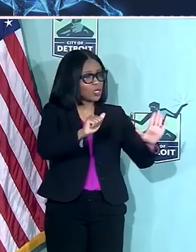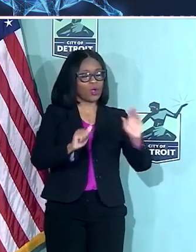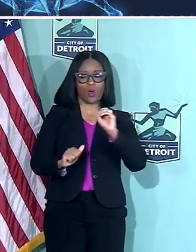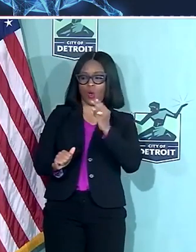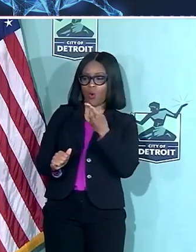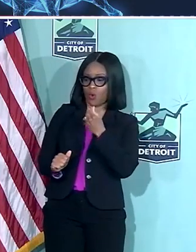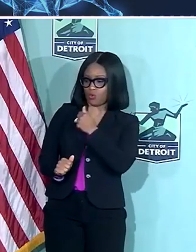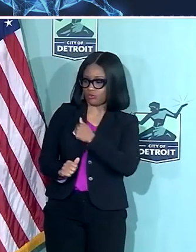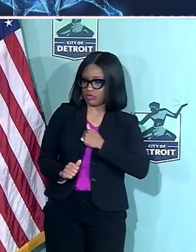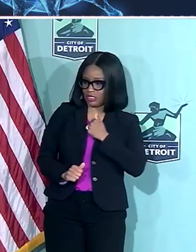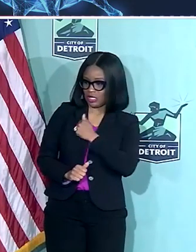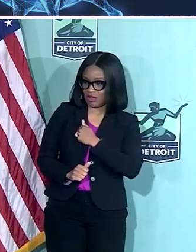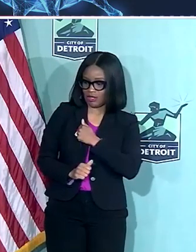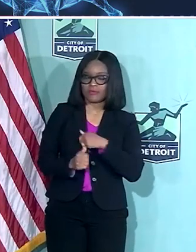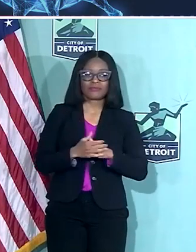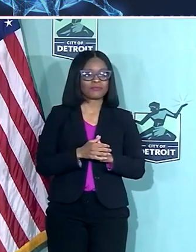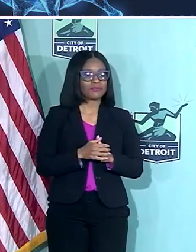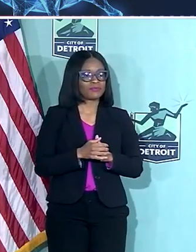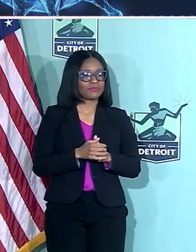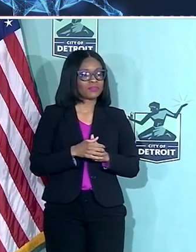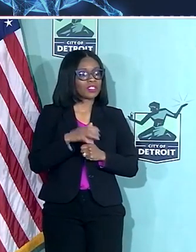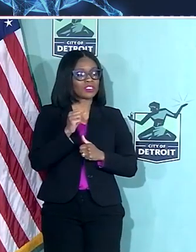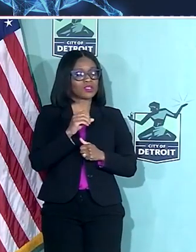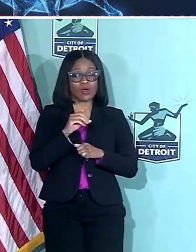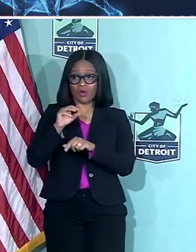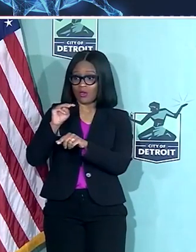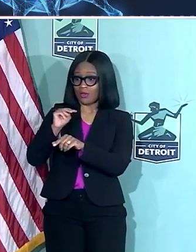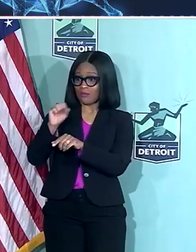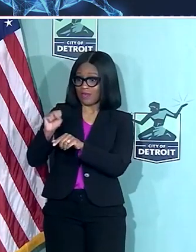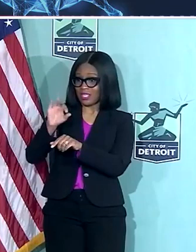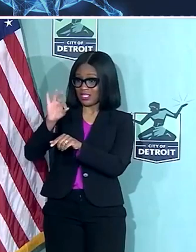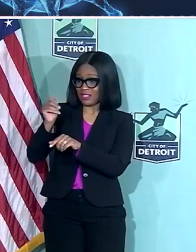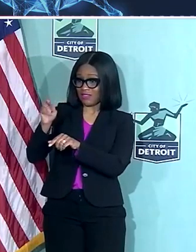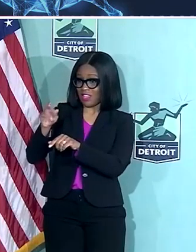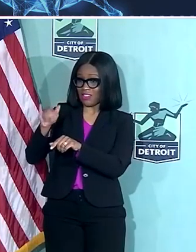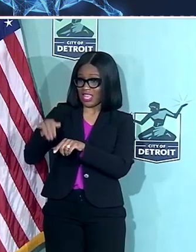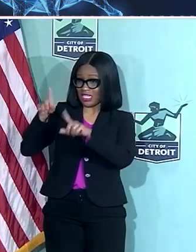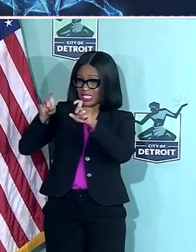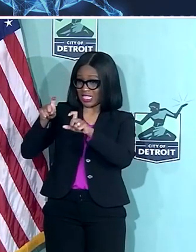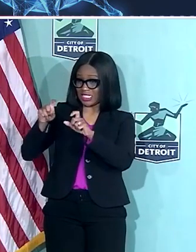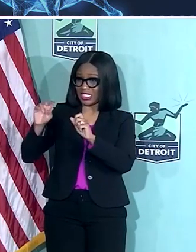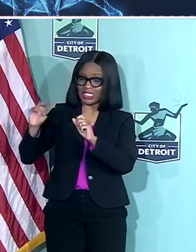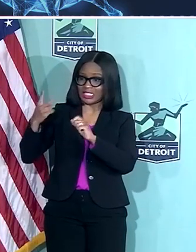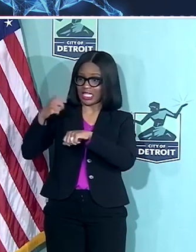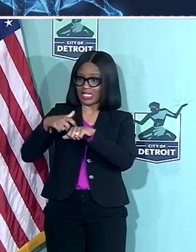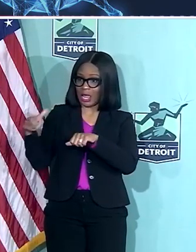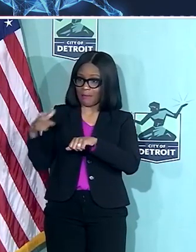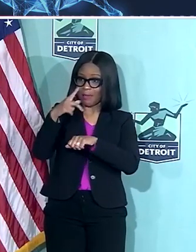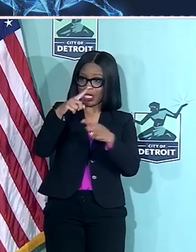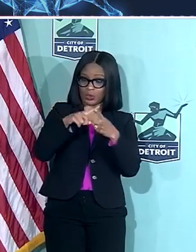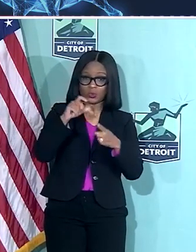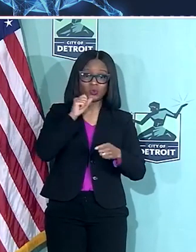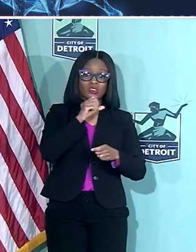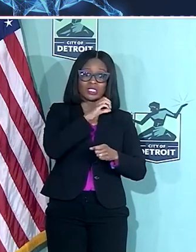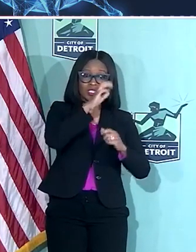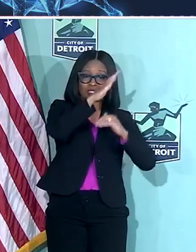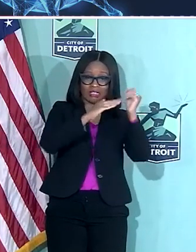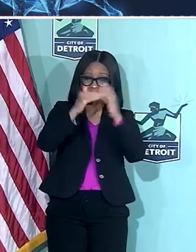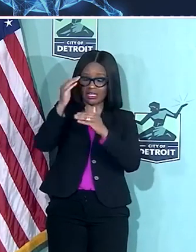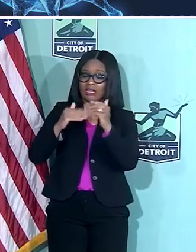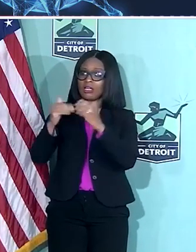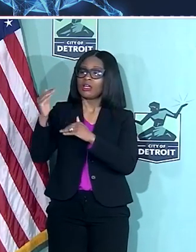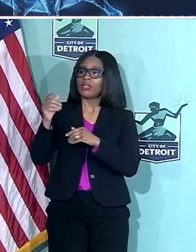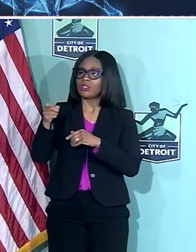Right. And Ms. Fair, with the testing, the second round through the nursing homes, there was an infection rate that